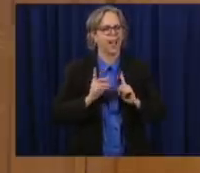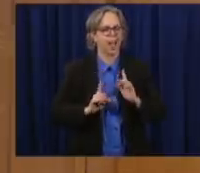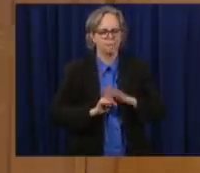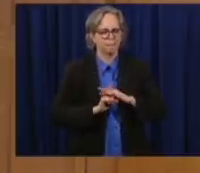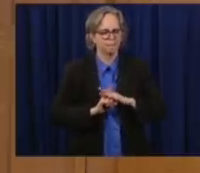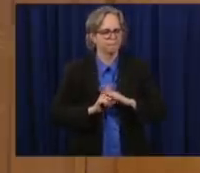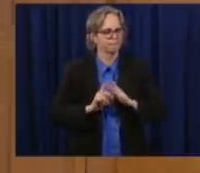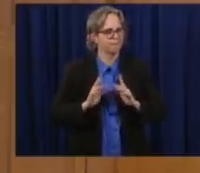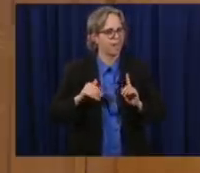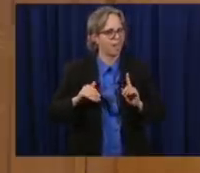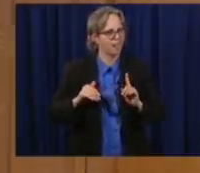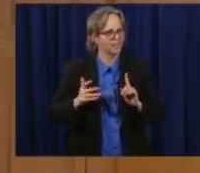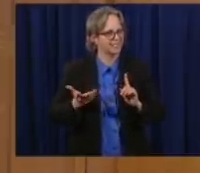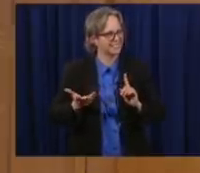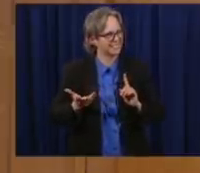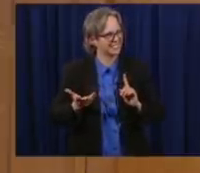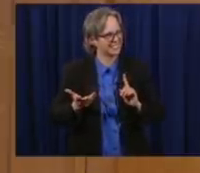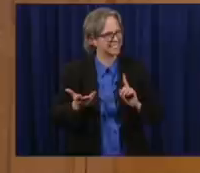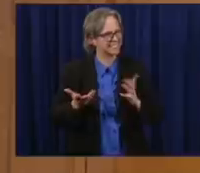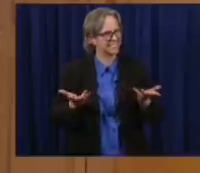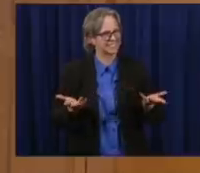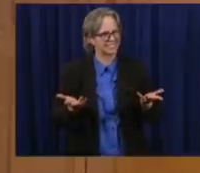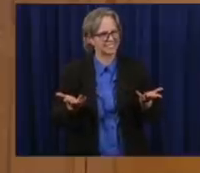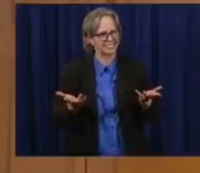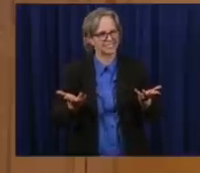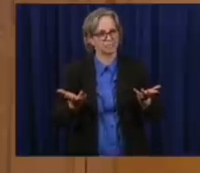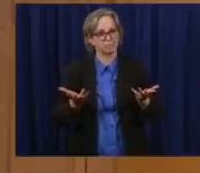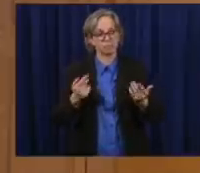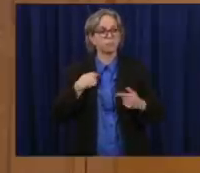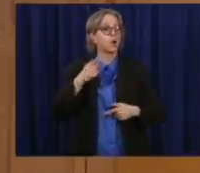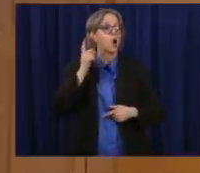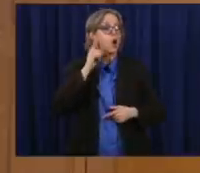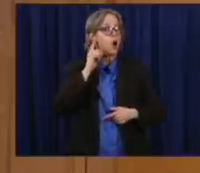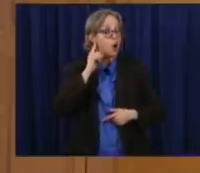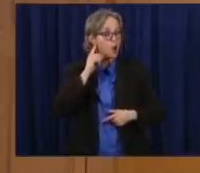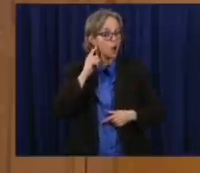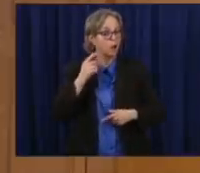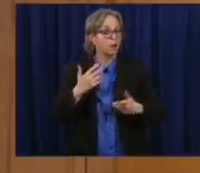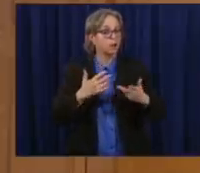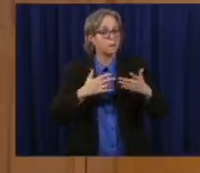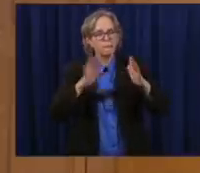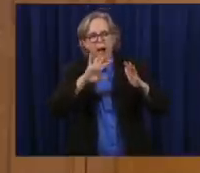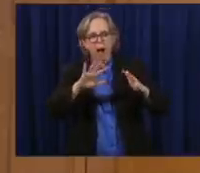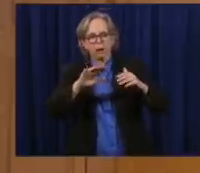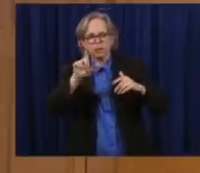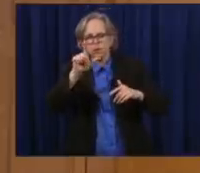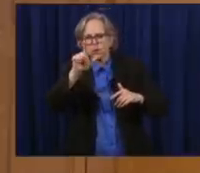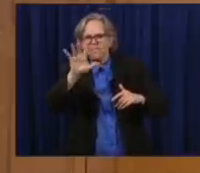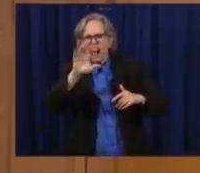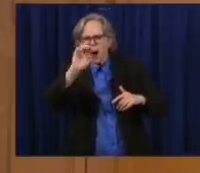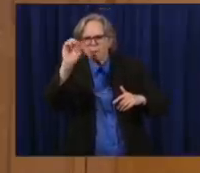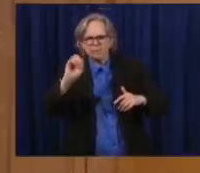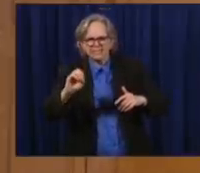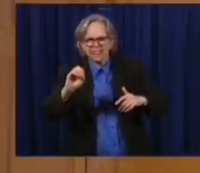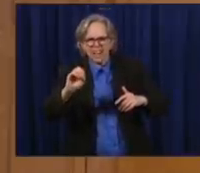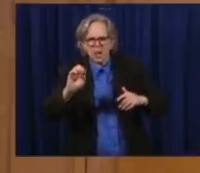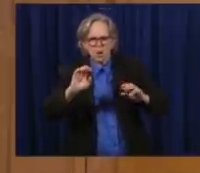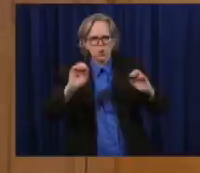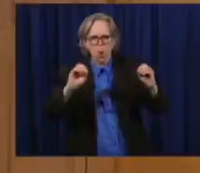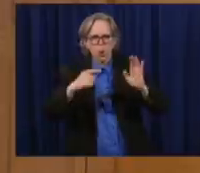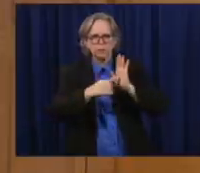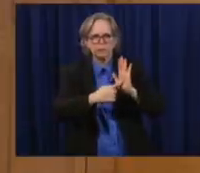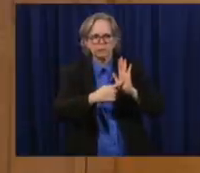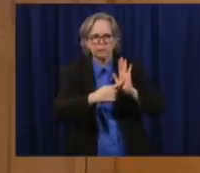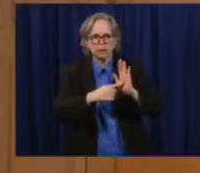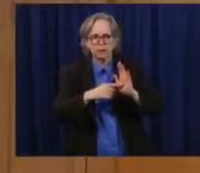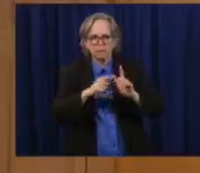we've always heard now that up to 25% of people can test positive but be asymptomatic. It could be somebody at